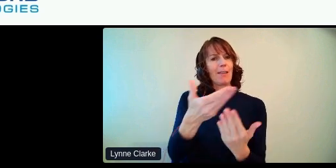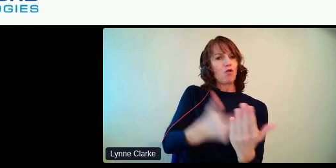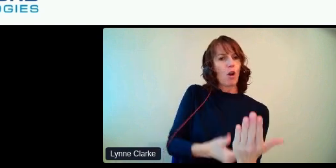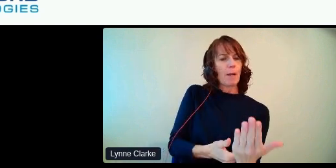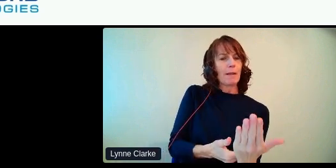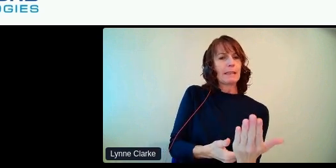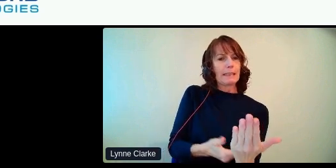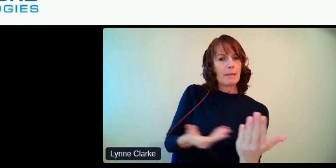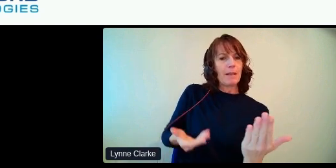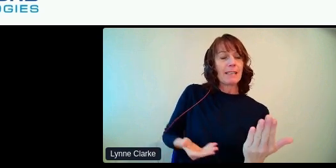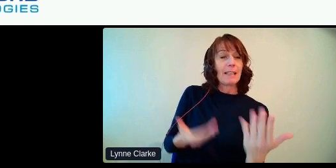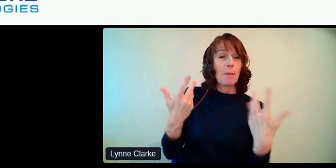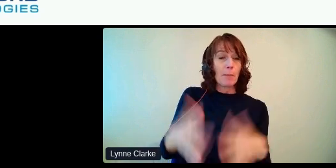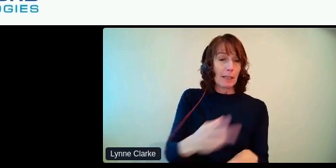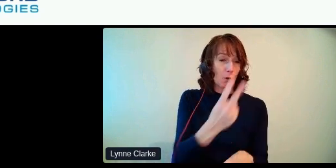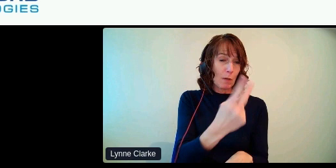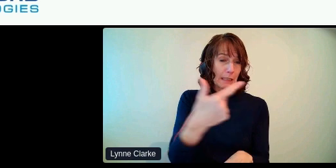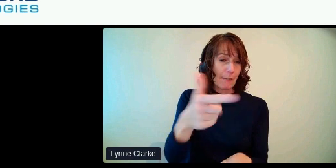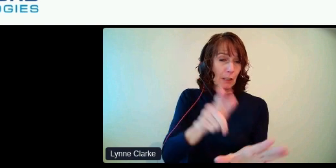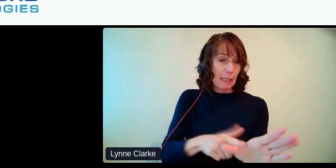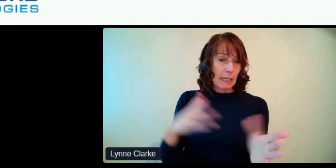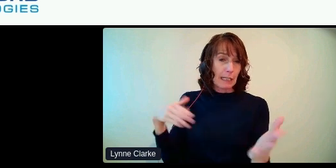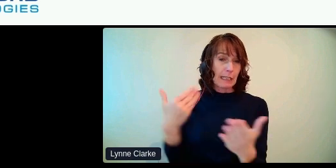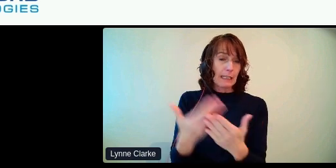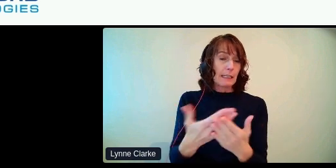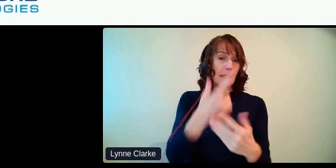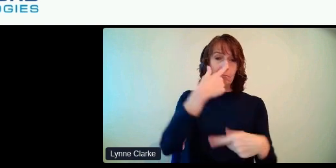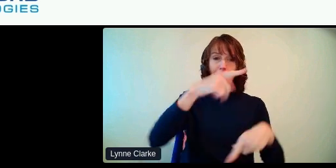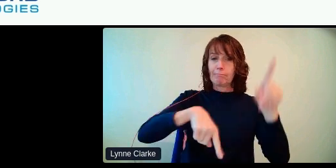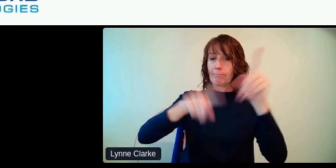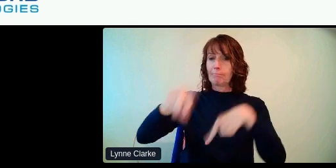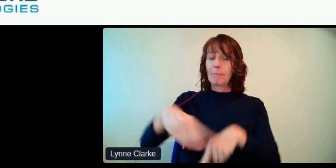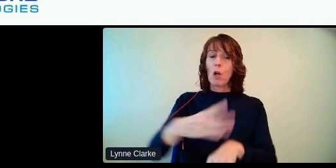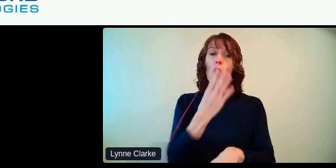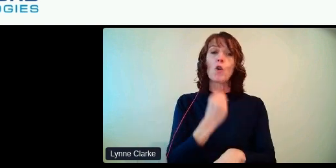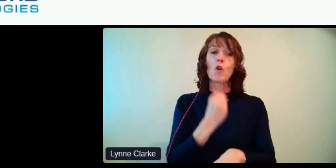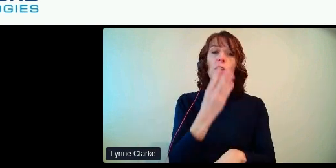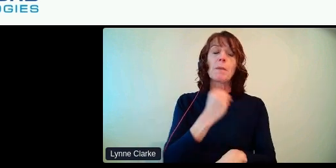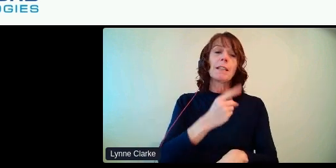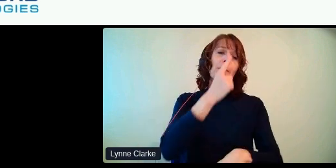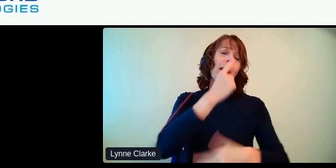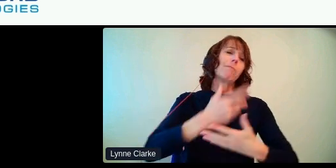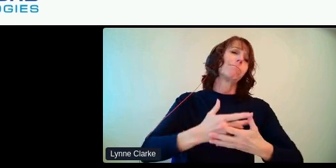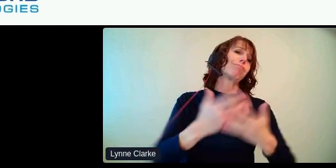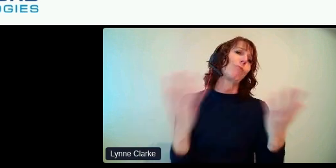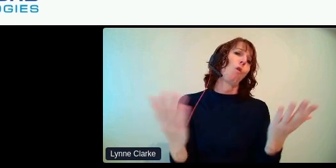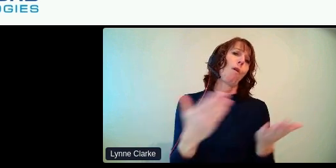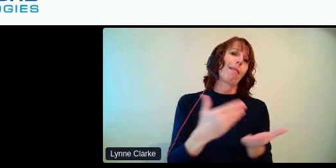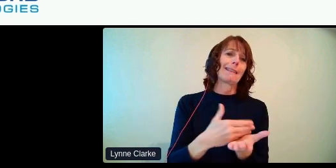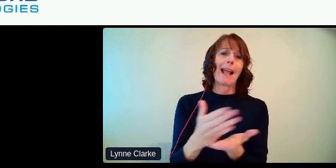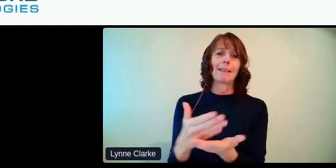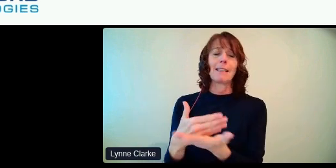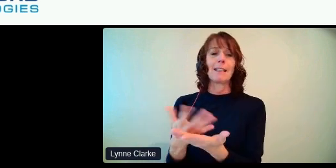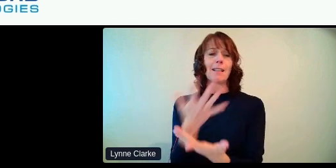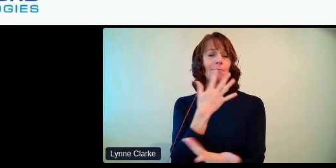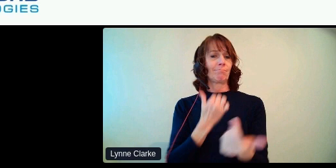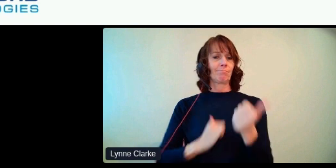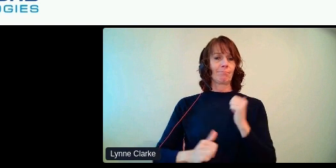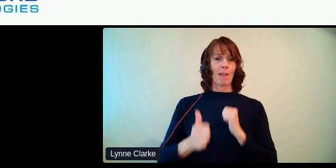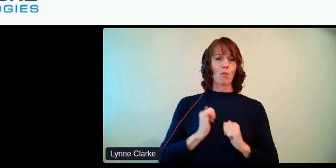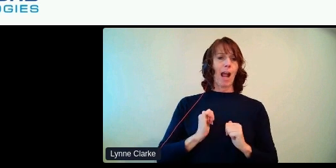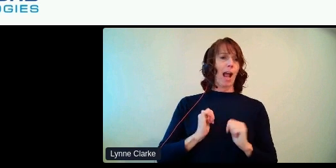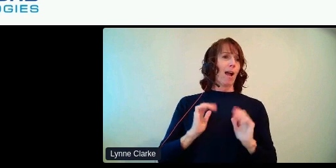have worked for 27 years with a number of different customers across all sectors. We're really proud to have some of